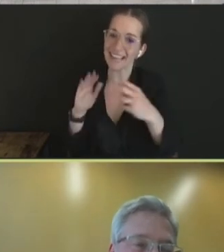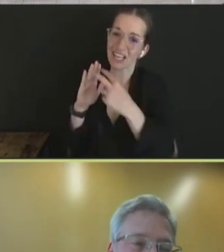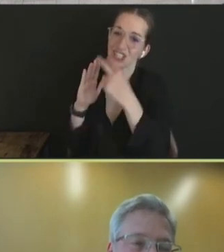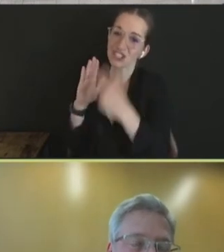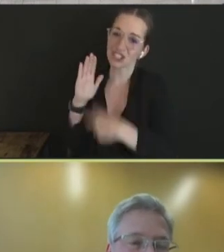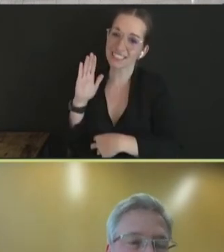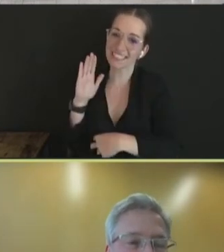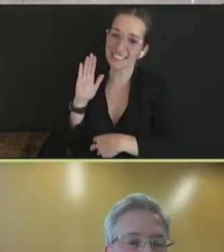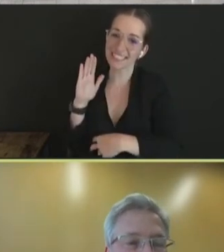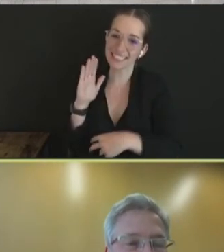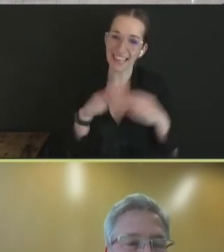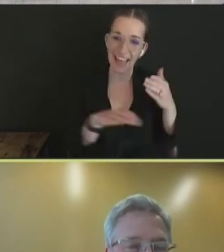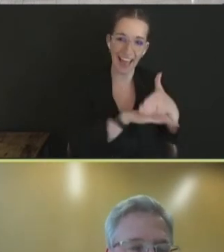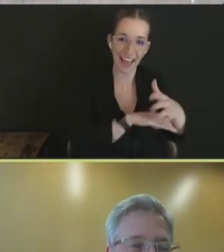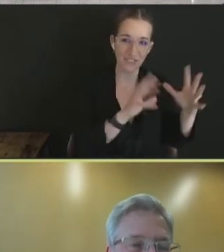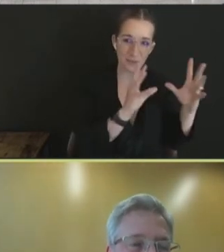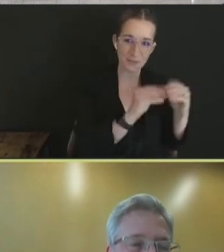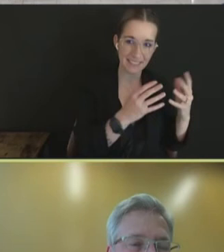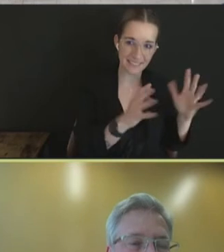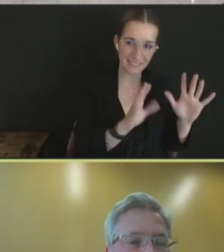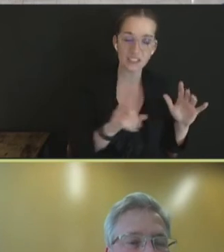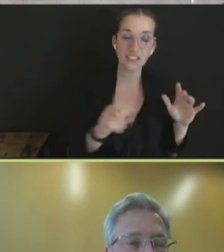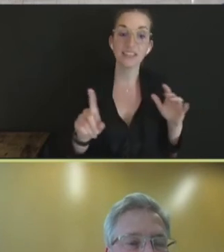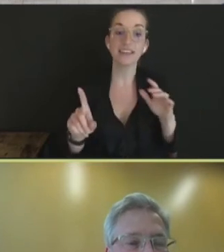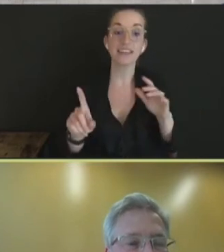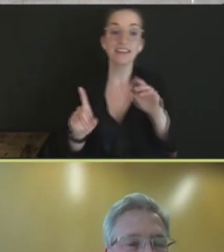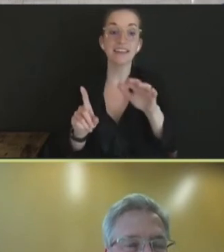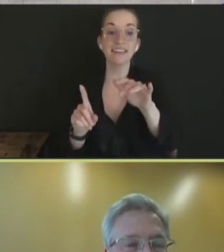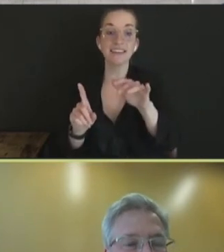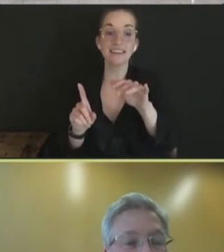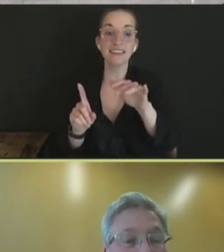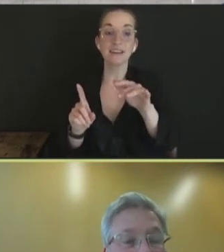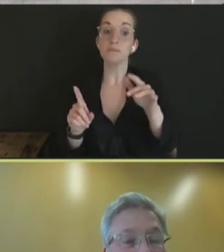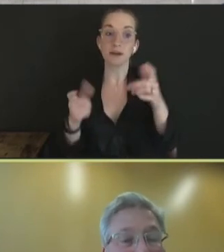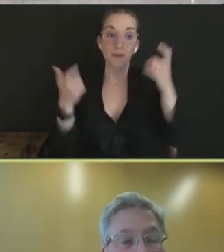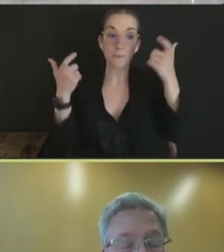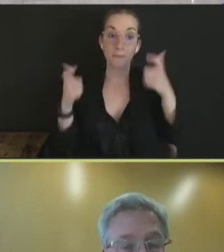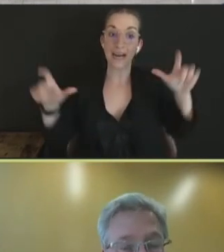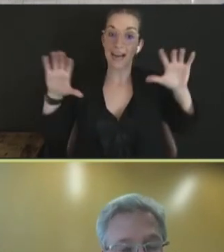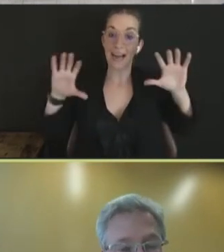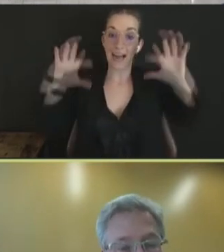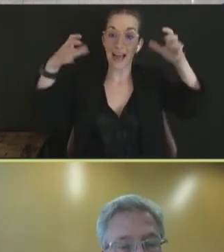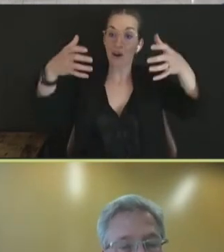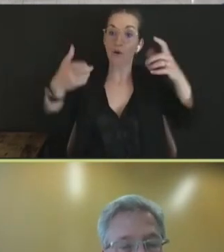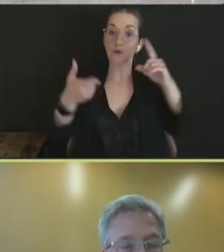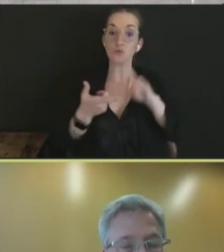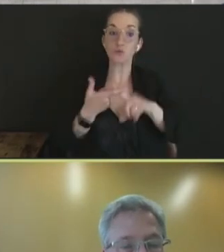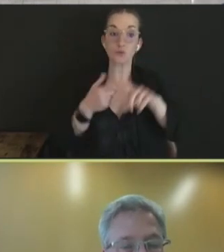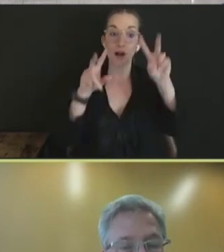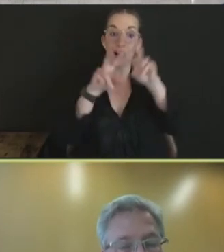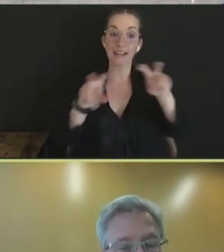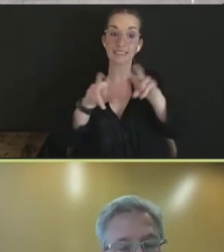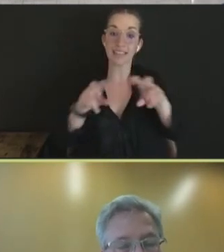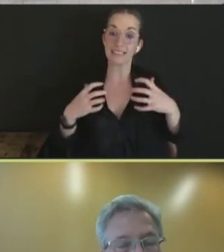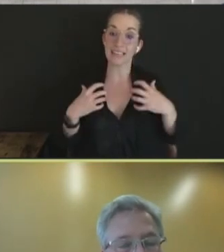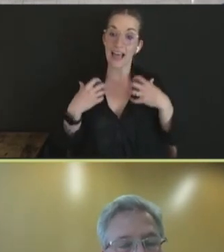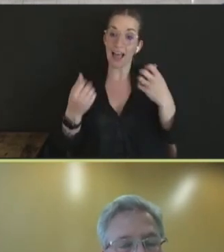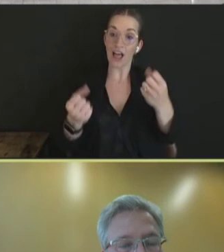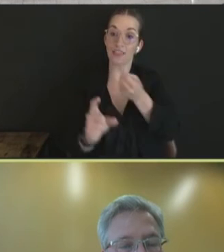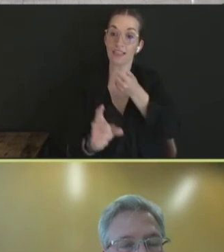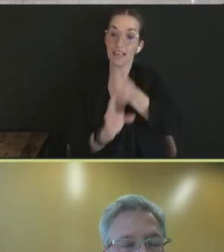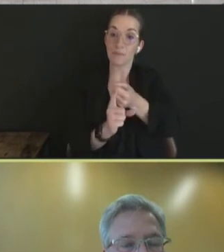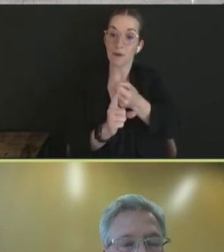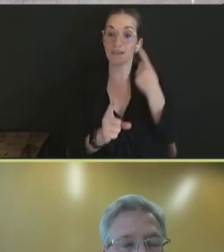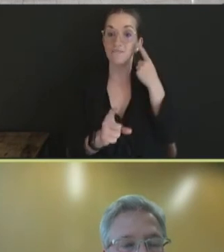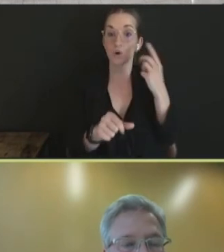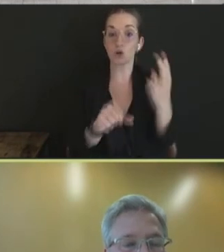offline. But the bigger category was to assess the health impact of use of a vaccine